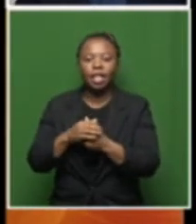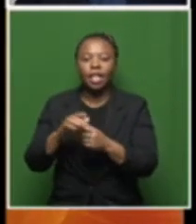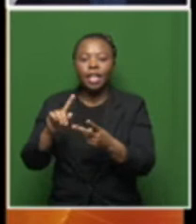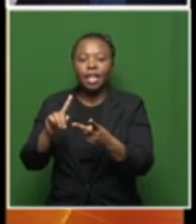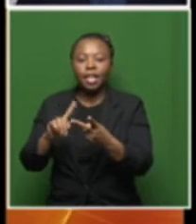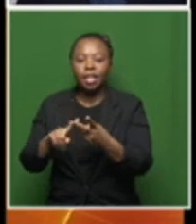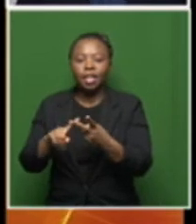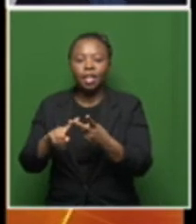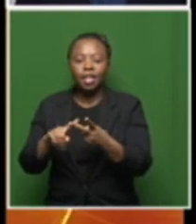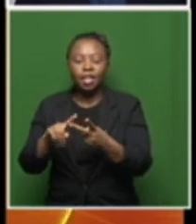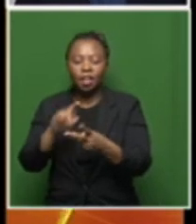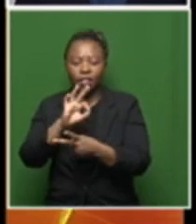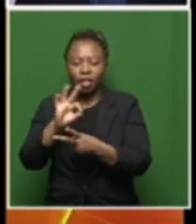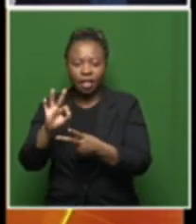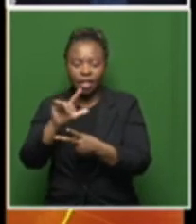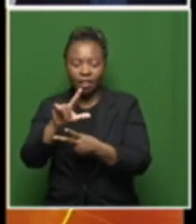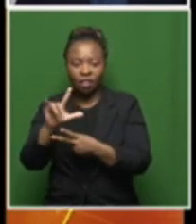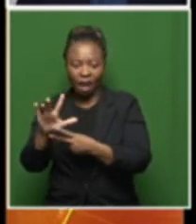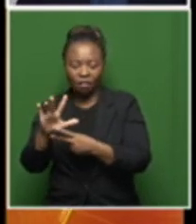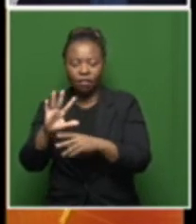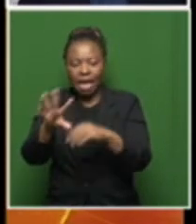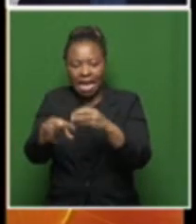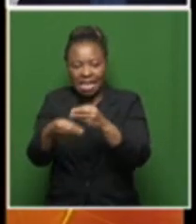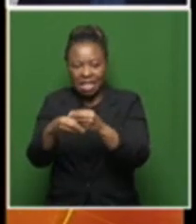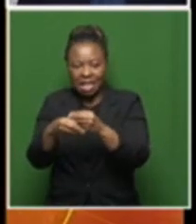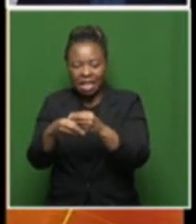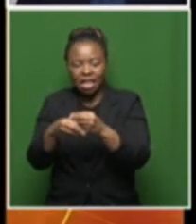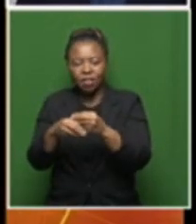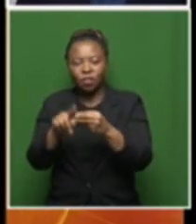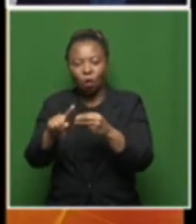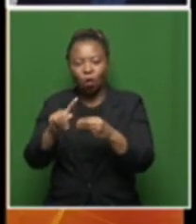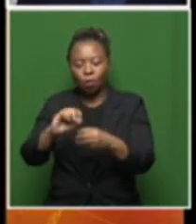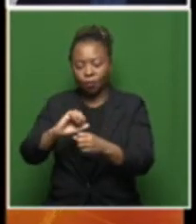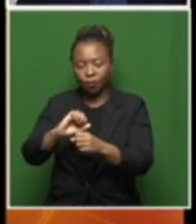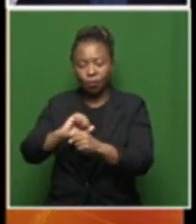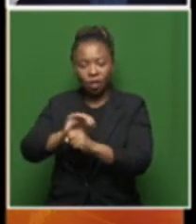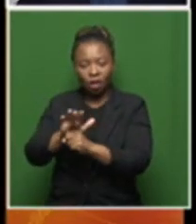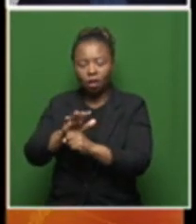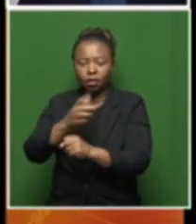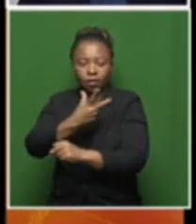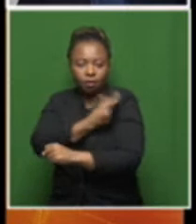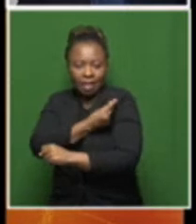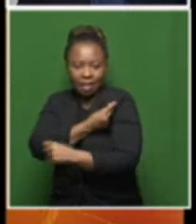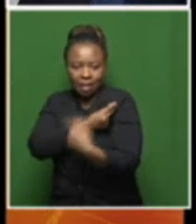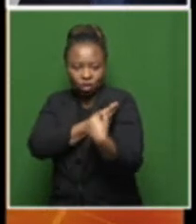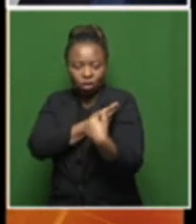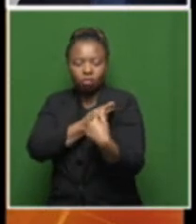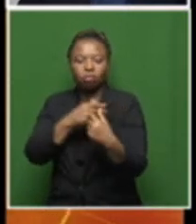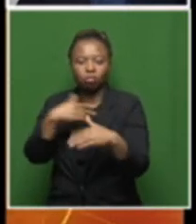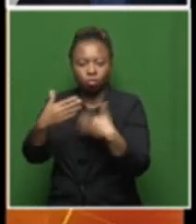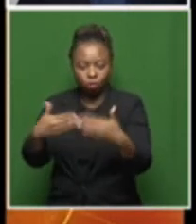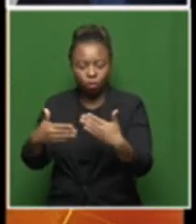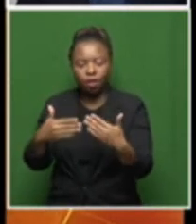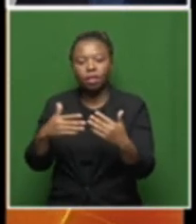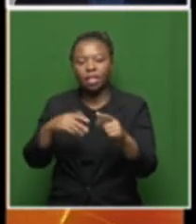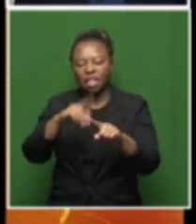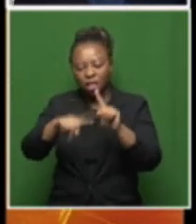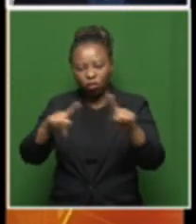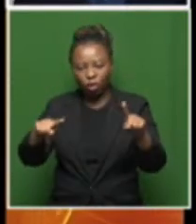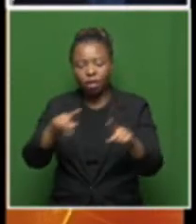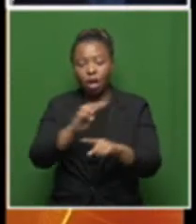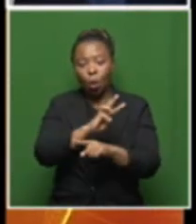COVID, 775 additional for the vaccination drive, and we're doing a whole range. And in the Western